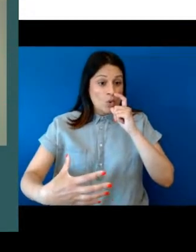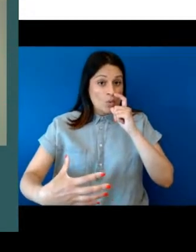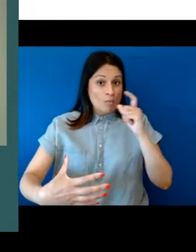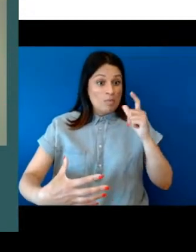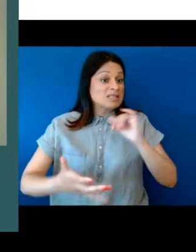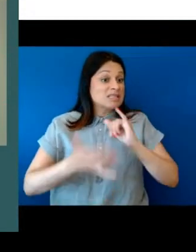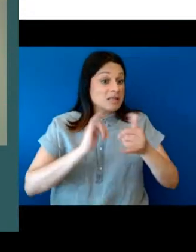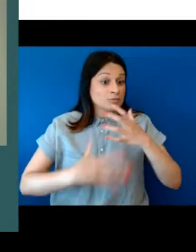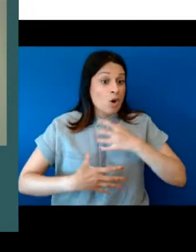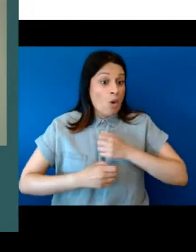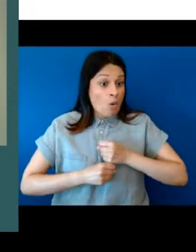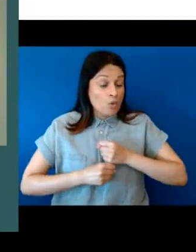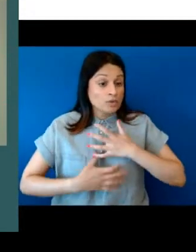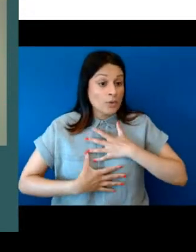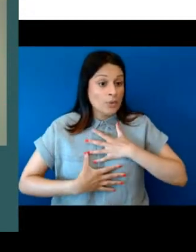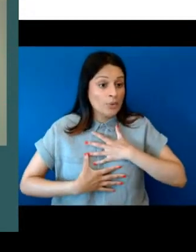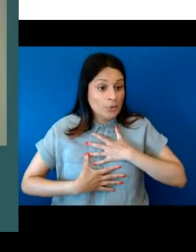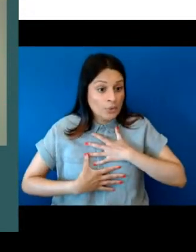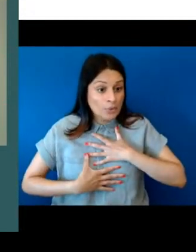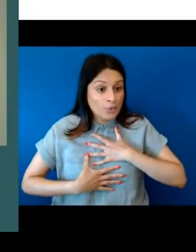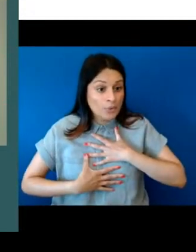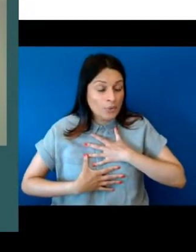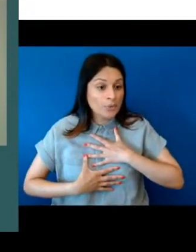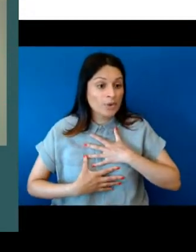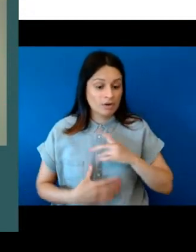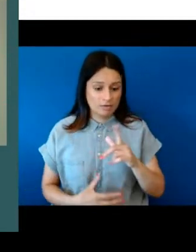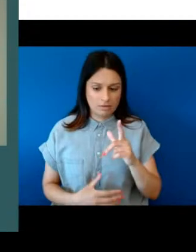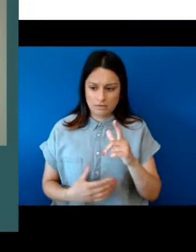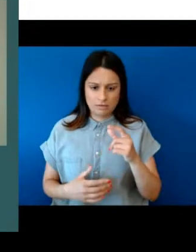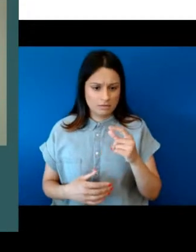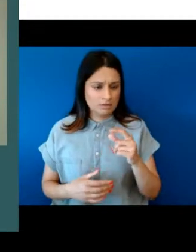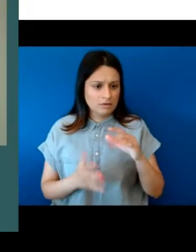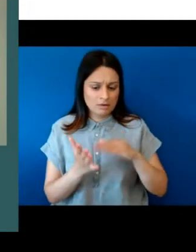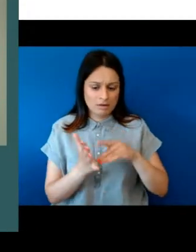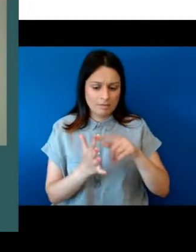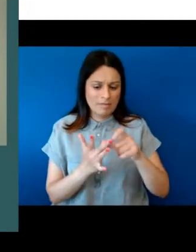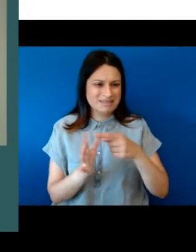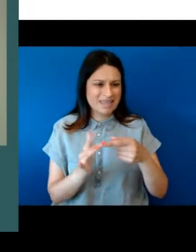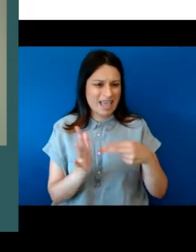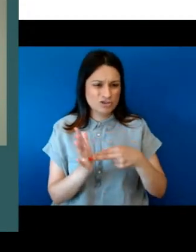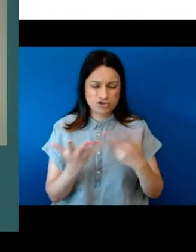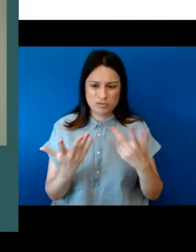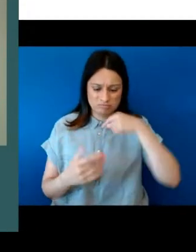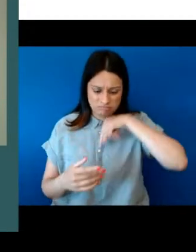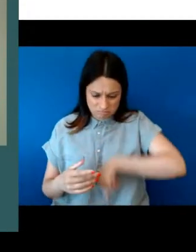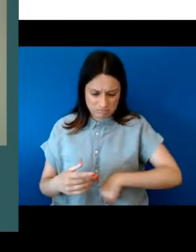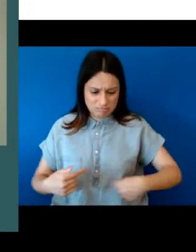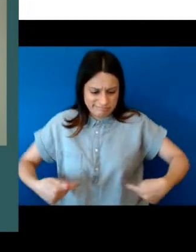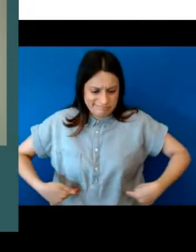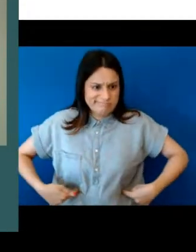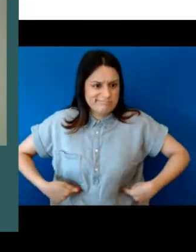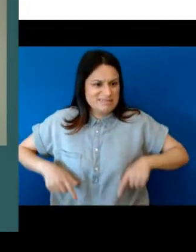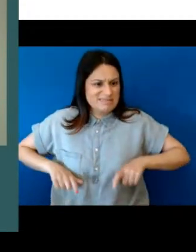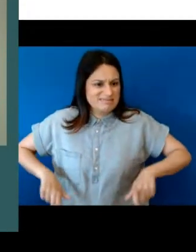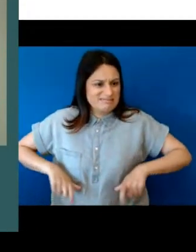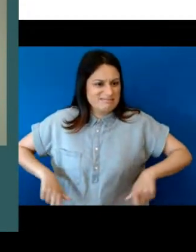that actually a lot of that medication is just lost, ends up in the tummy. So I would recommend a spacer from infancy